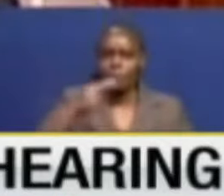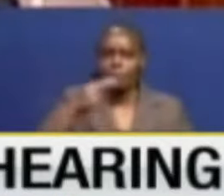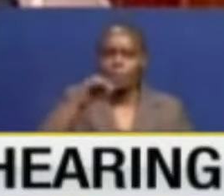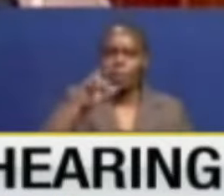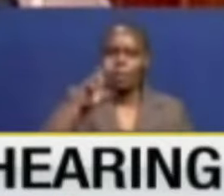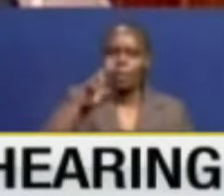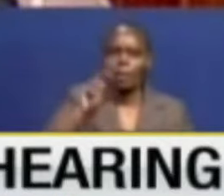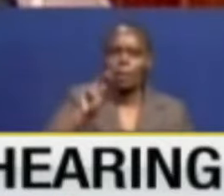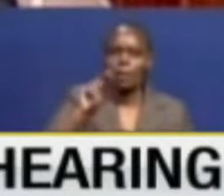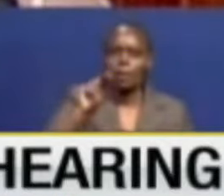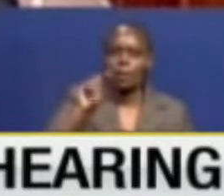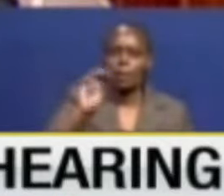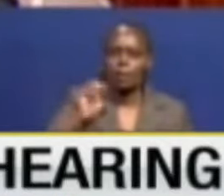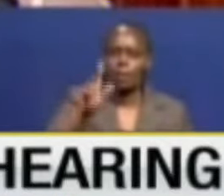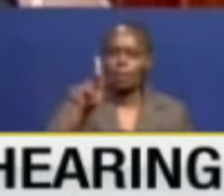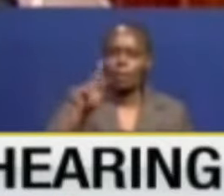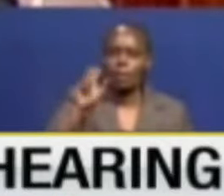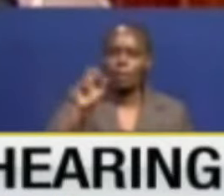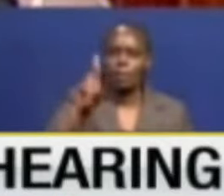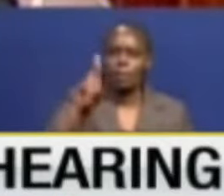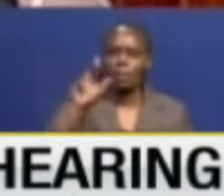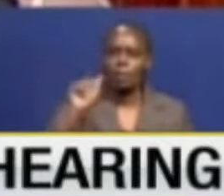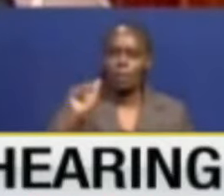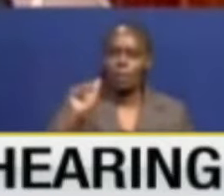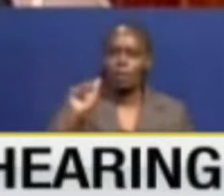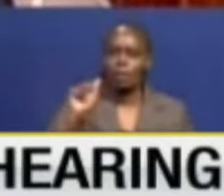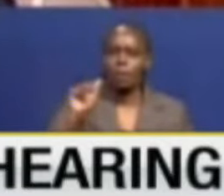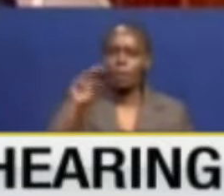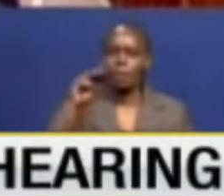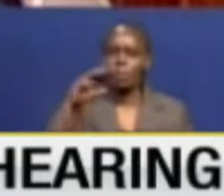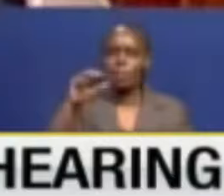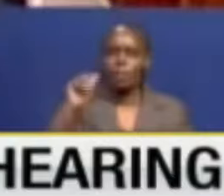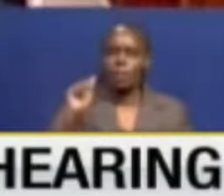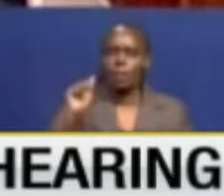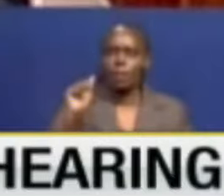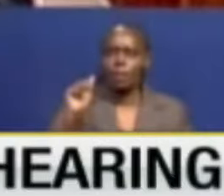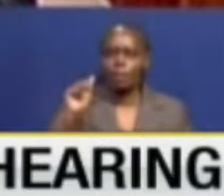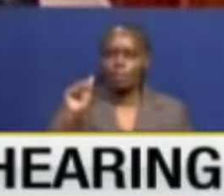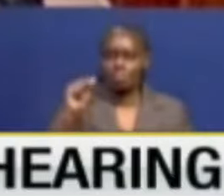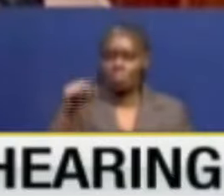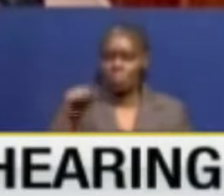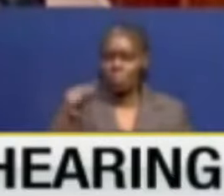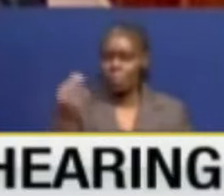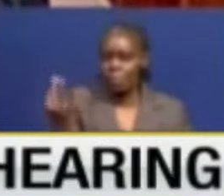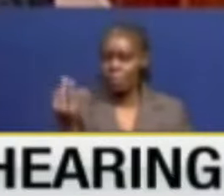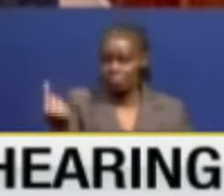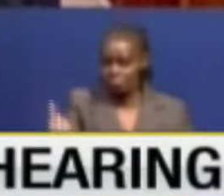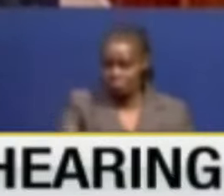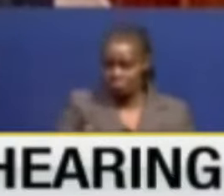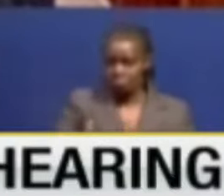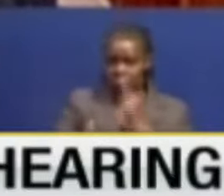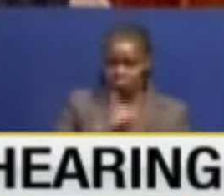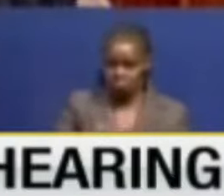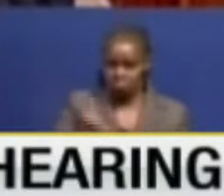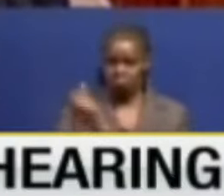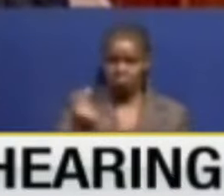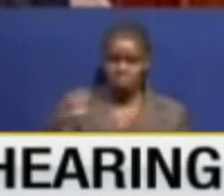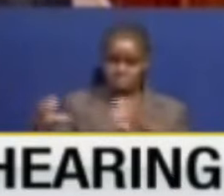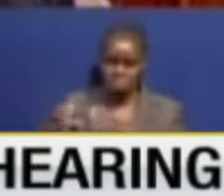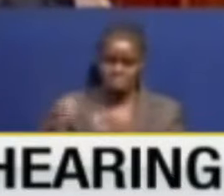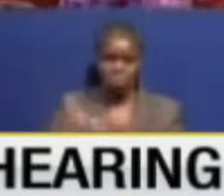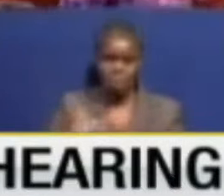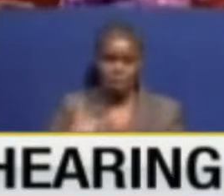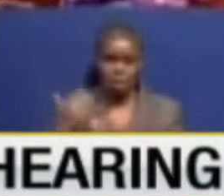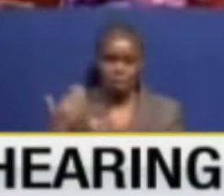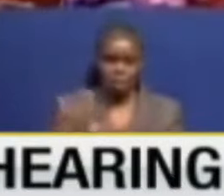Hyreen Kawira Kamencho, MCA. Those are the appearances, Mr. Speaker, sir. I am most